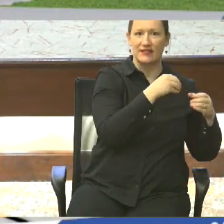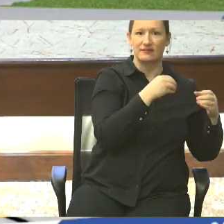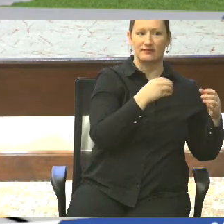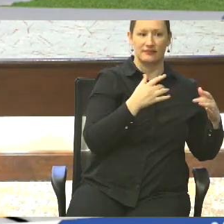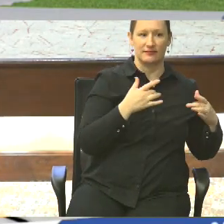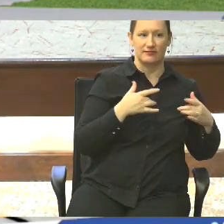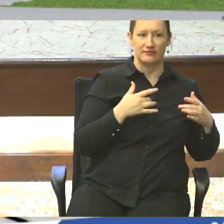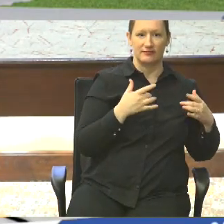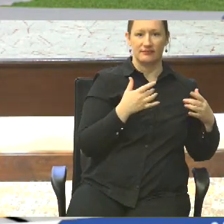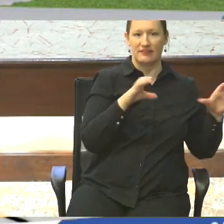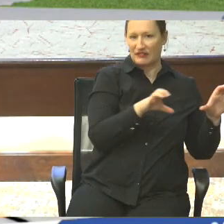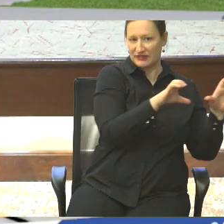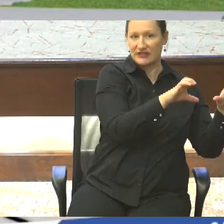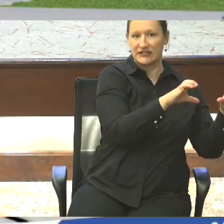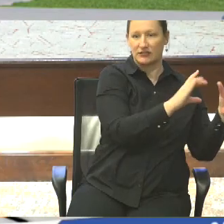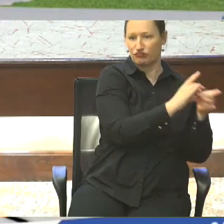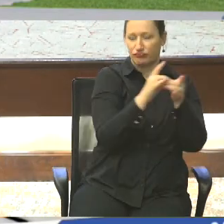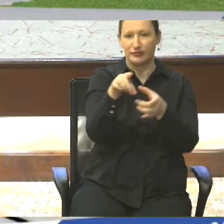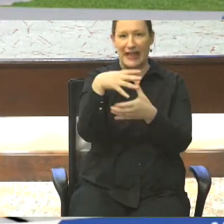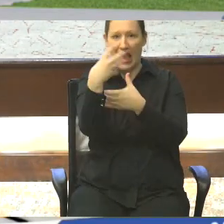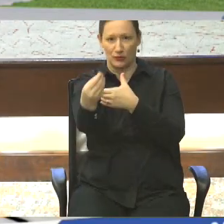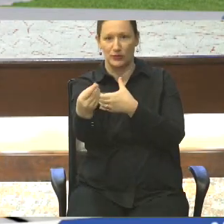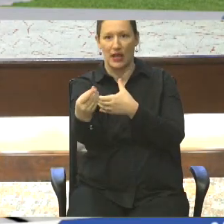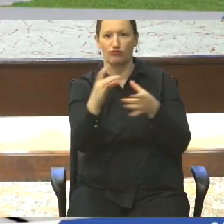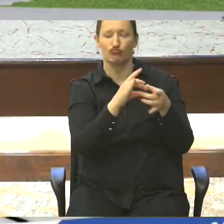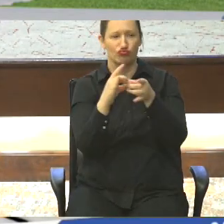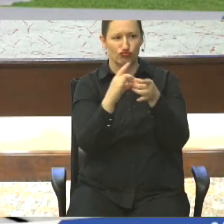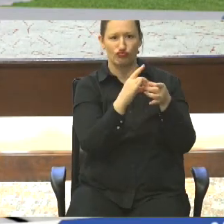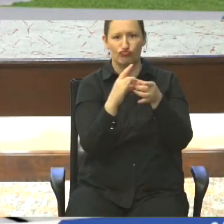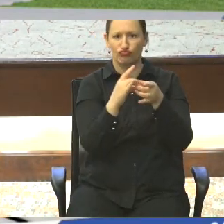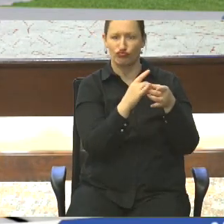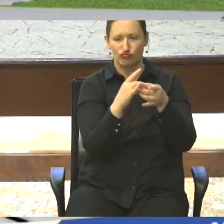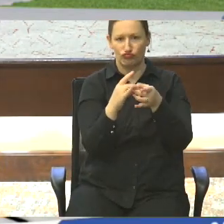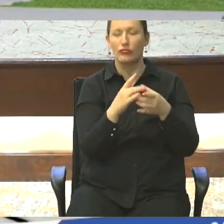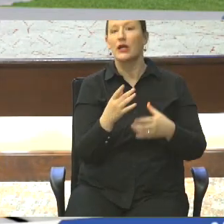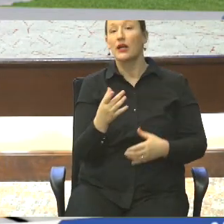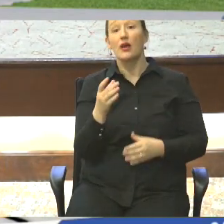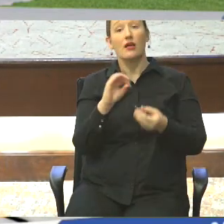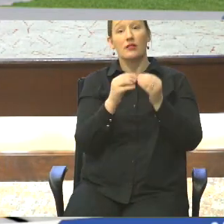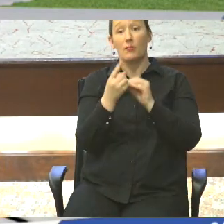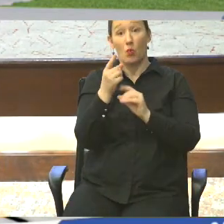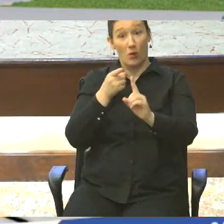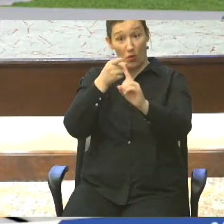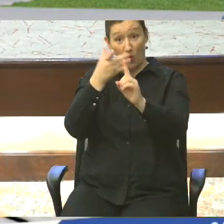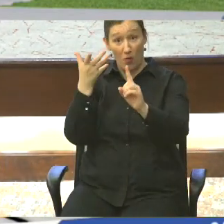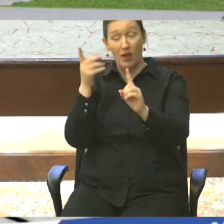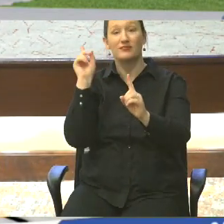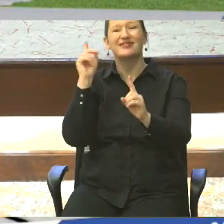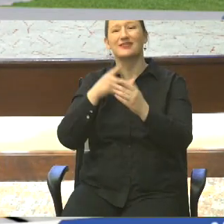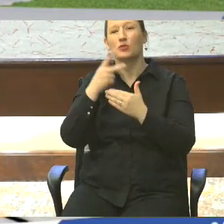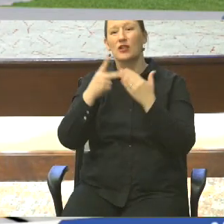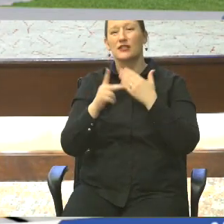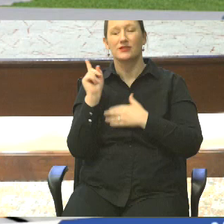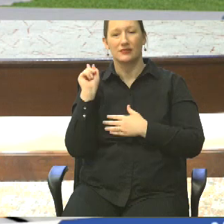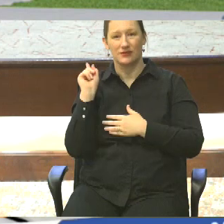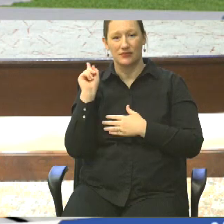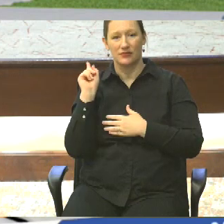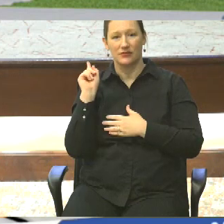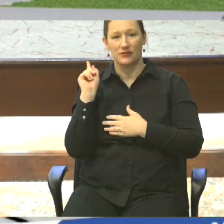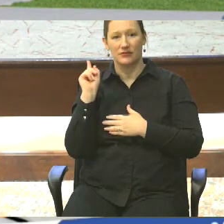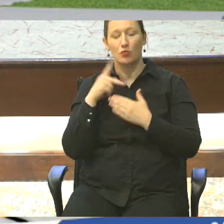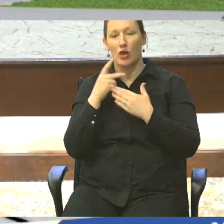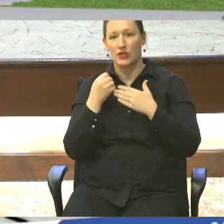really all throughout the Bledsoe Miller Park area. Number one goal in looking at this project for us is we've